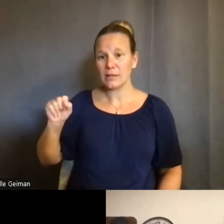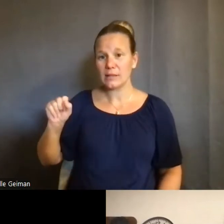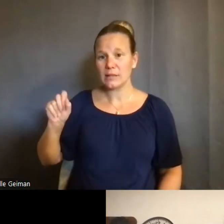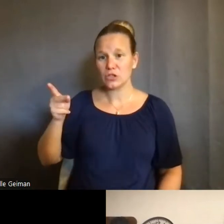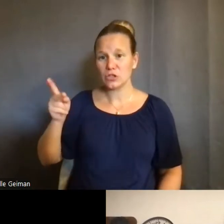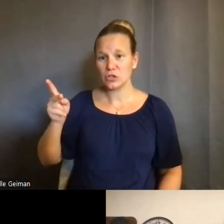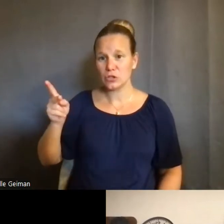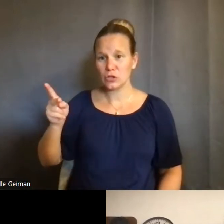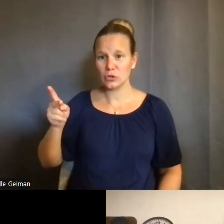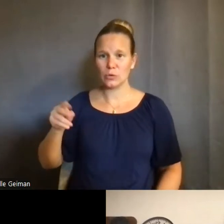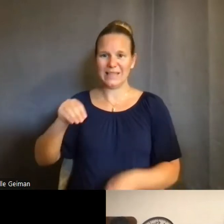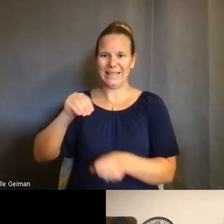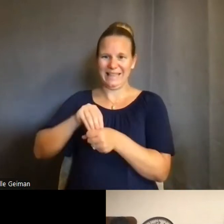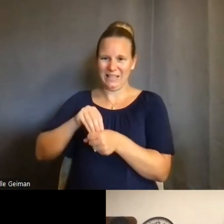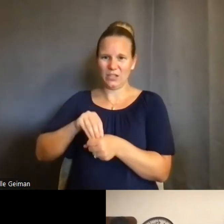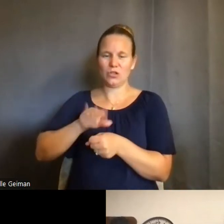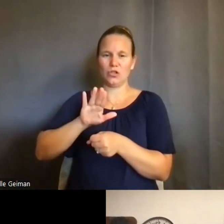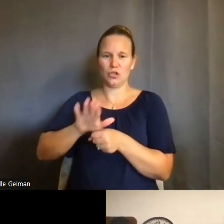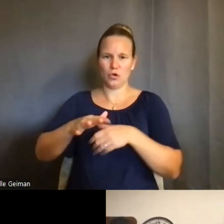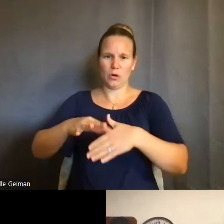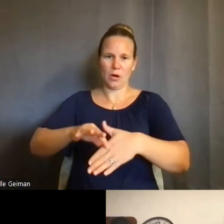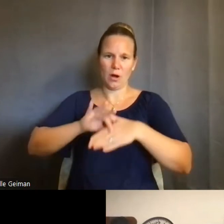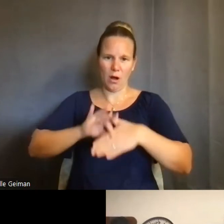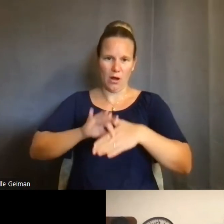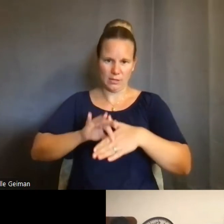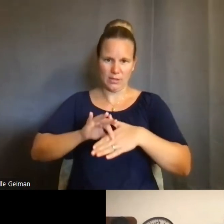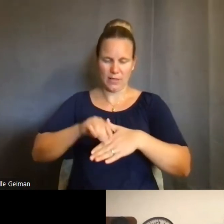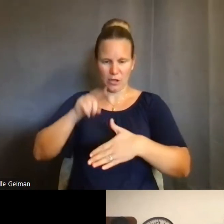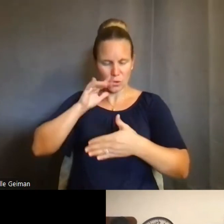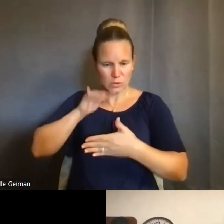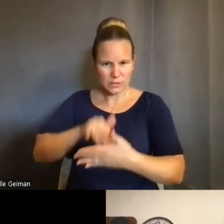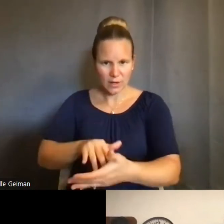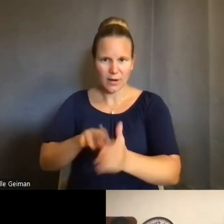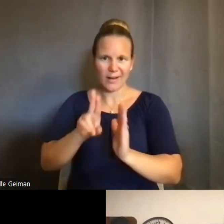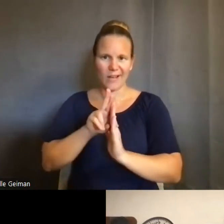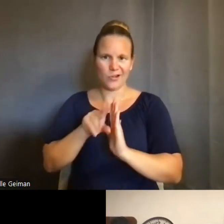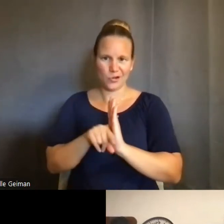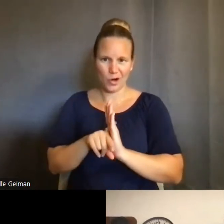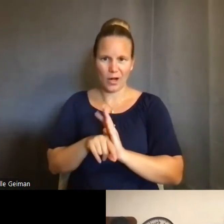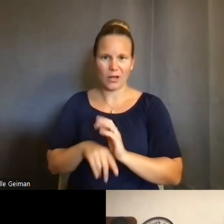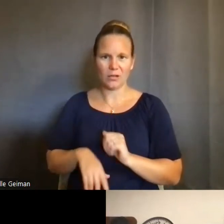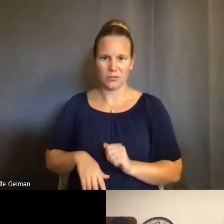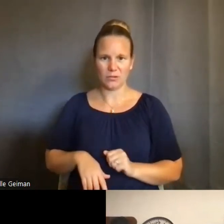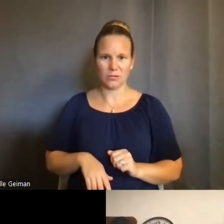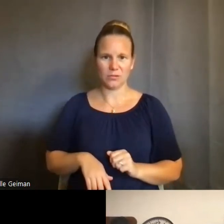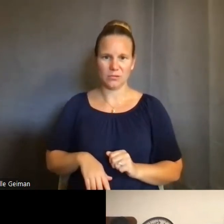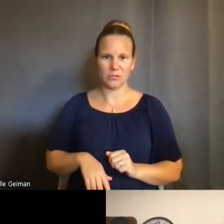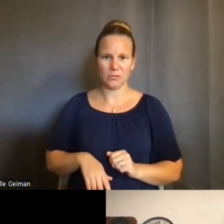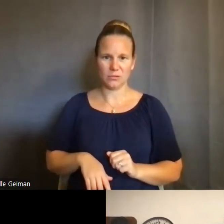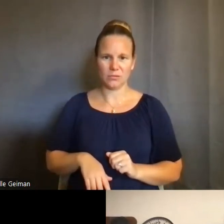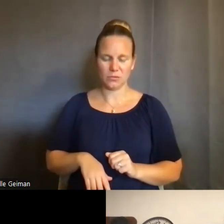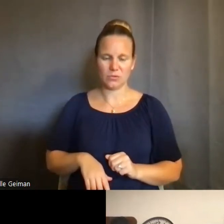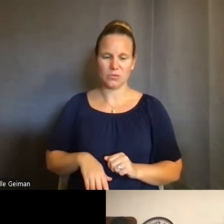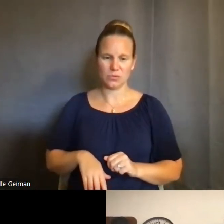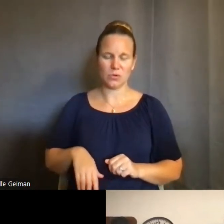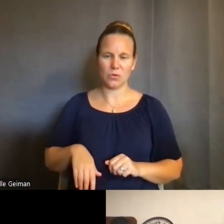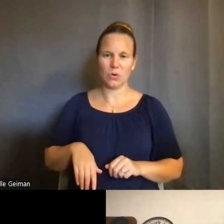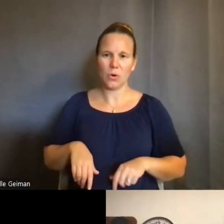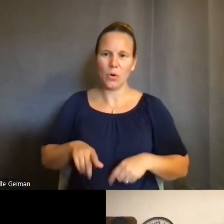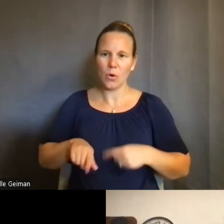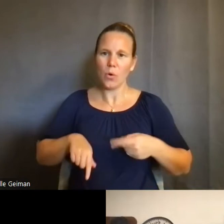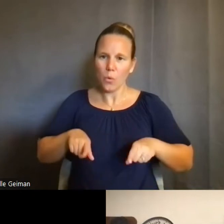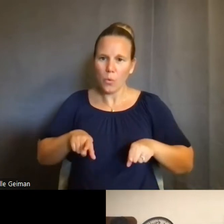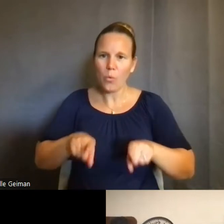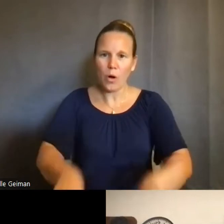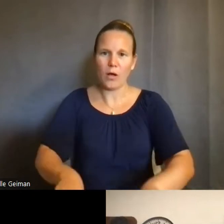in your content that you studied in your undergrad, right? So what you're studying in your baccalaureate pursuit of your degree,